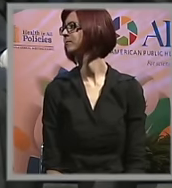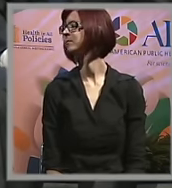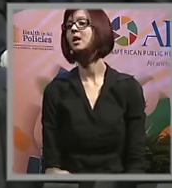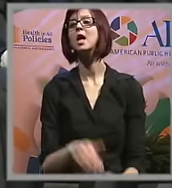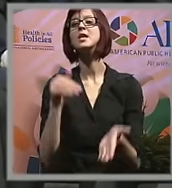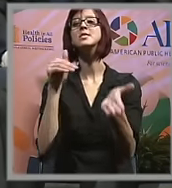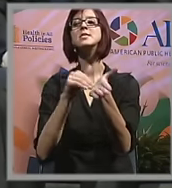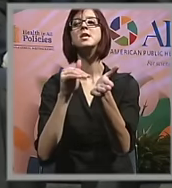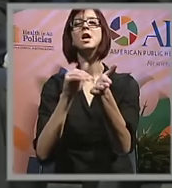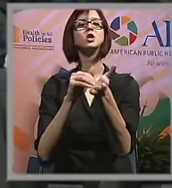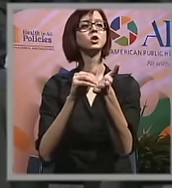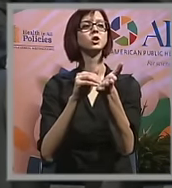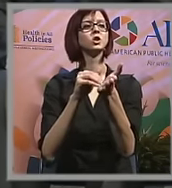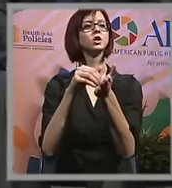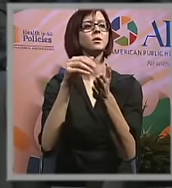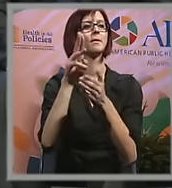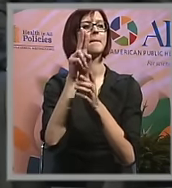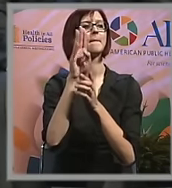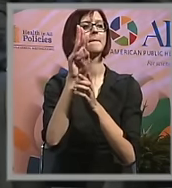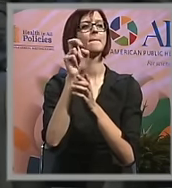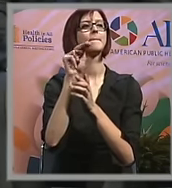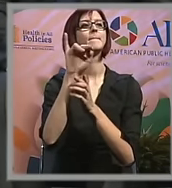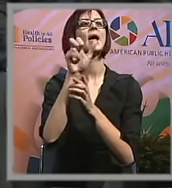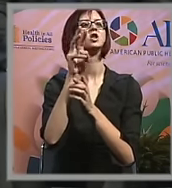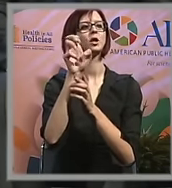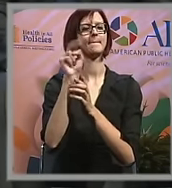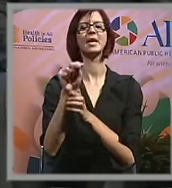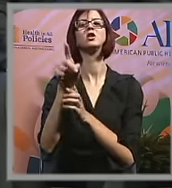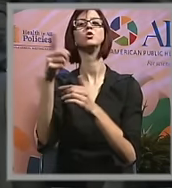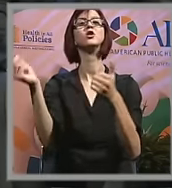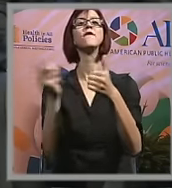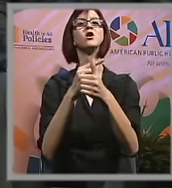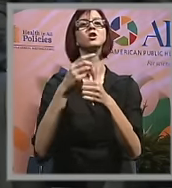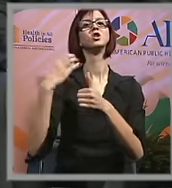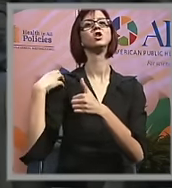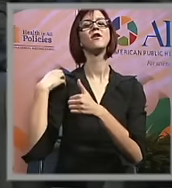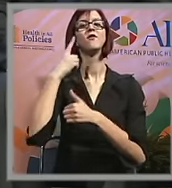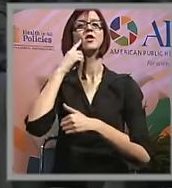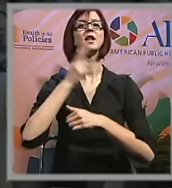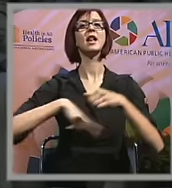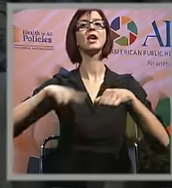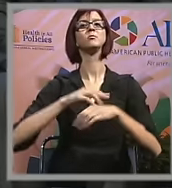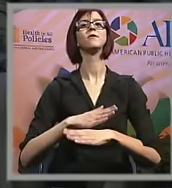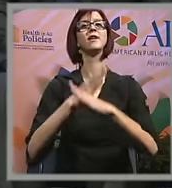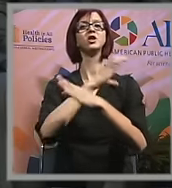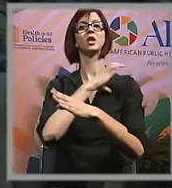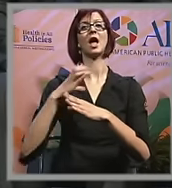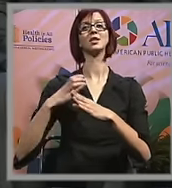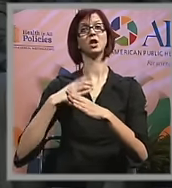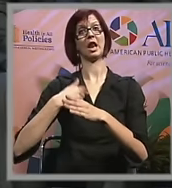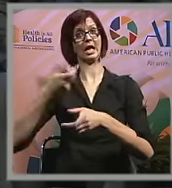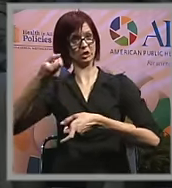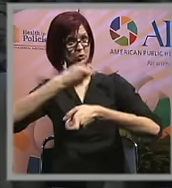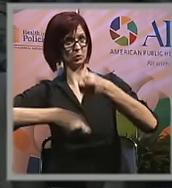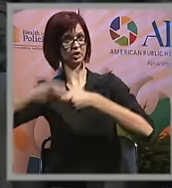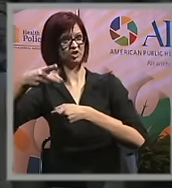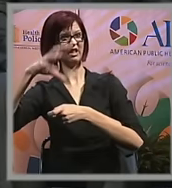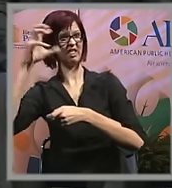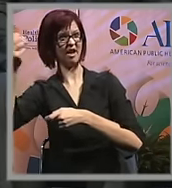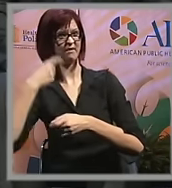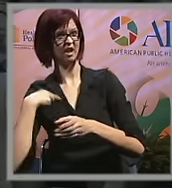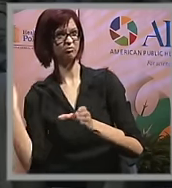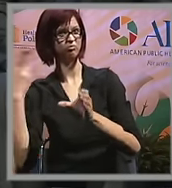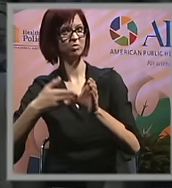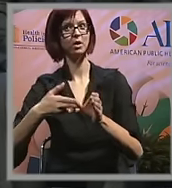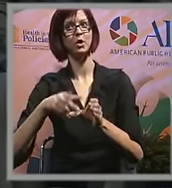Dr. Benjamin was the first chair of the National Prevention Council. And I've stepped into her shoes, trying to fill rather big shoes,